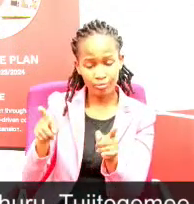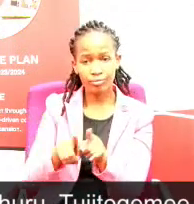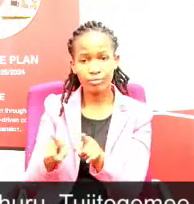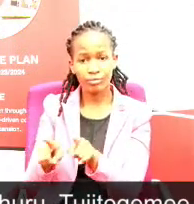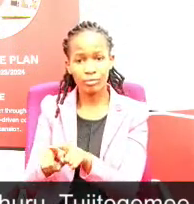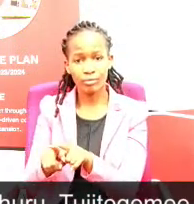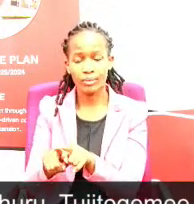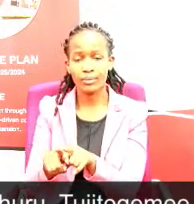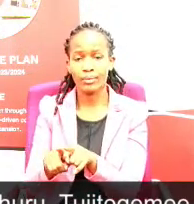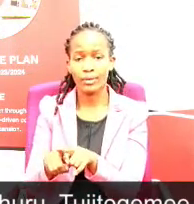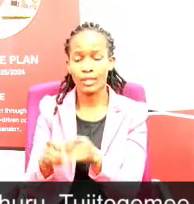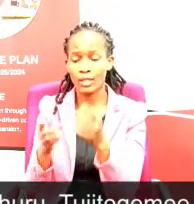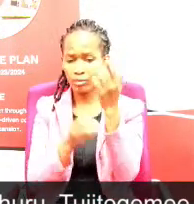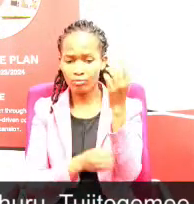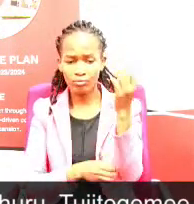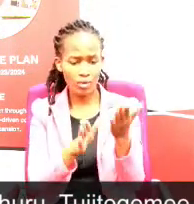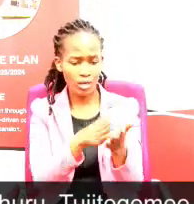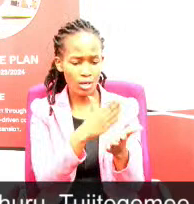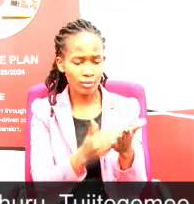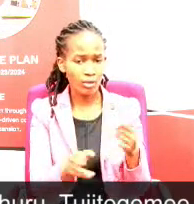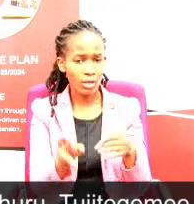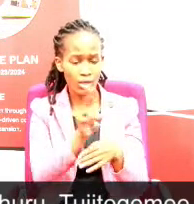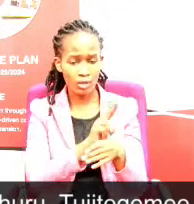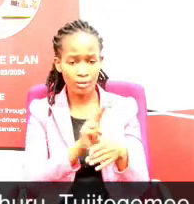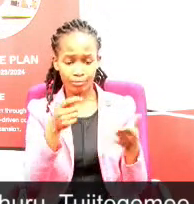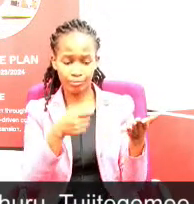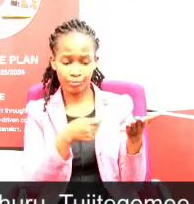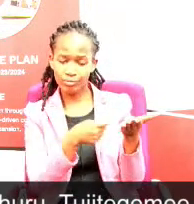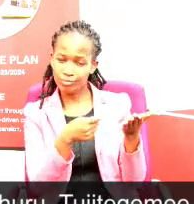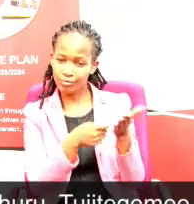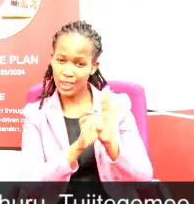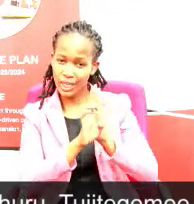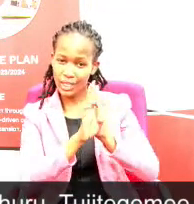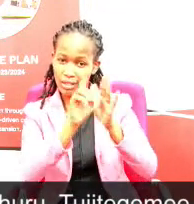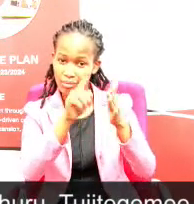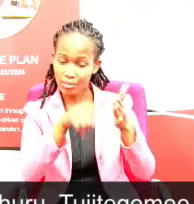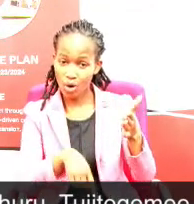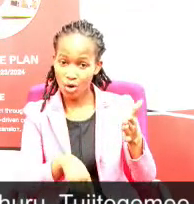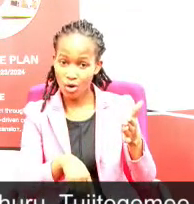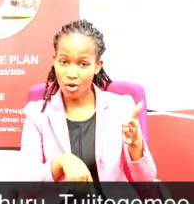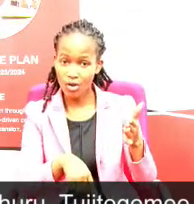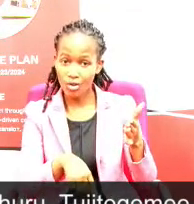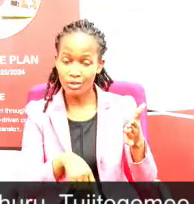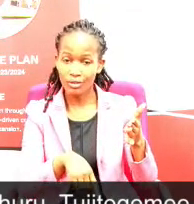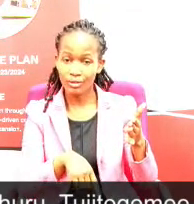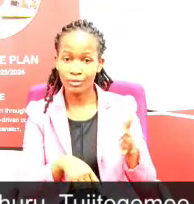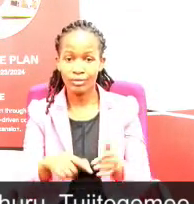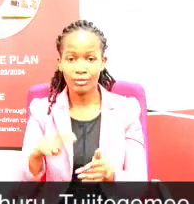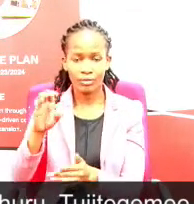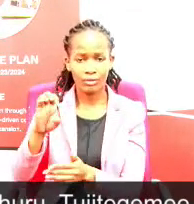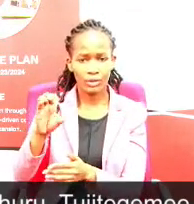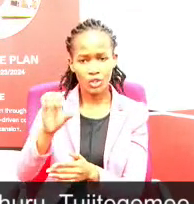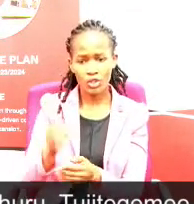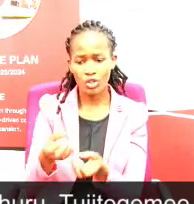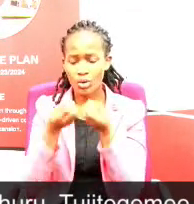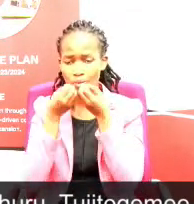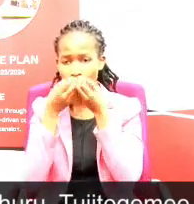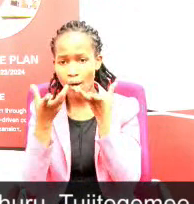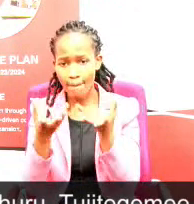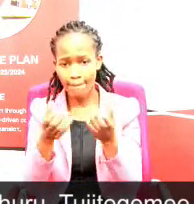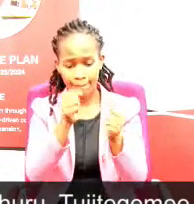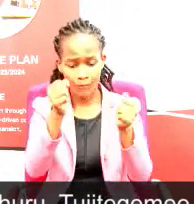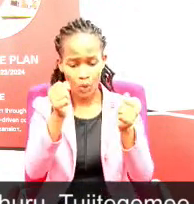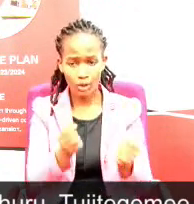informal sector, the use of modern technologies such as the geographical information system